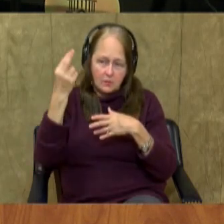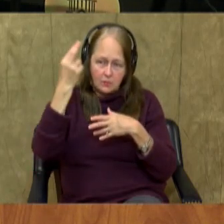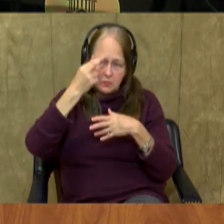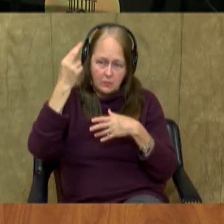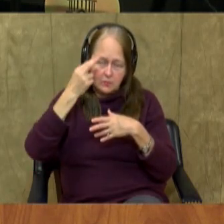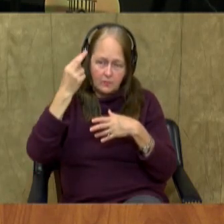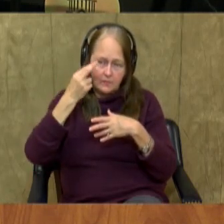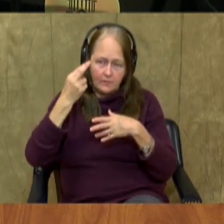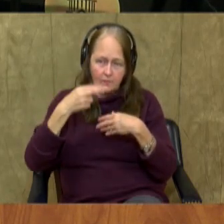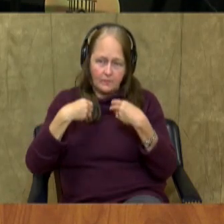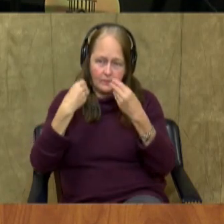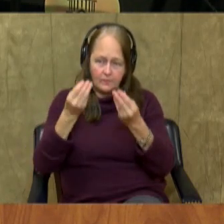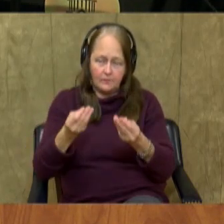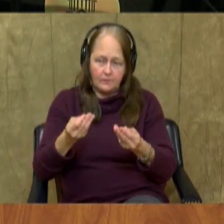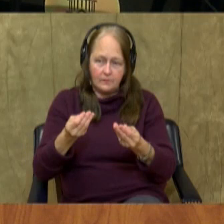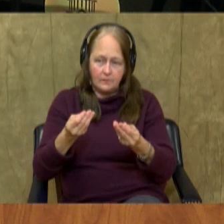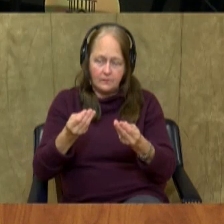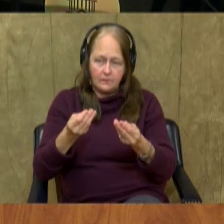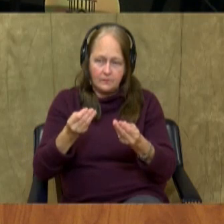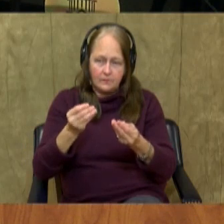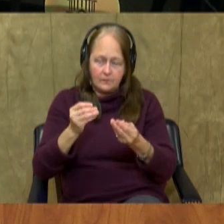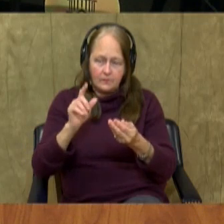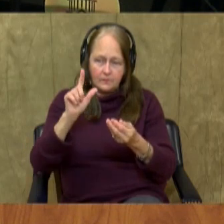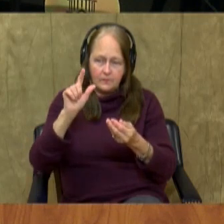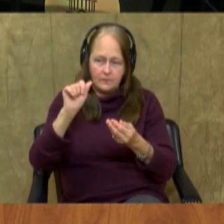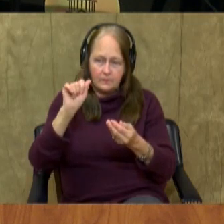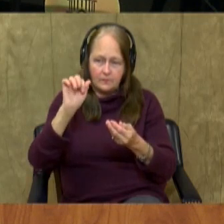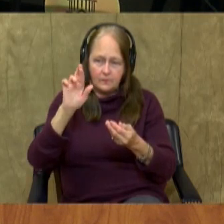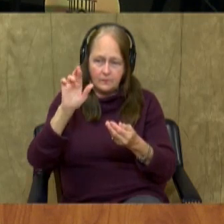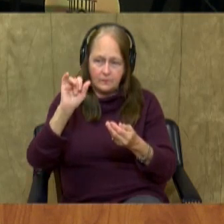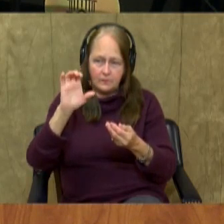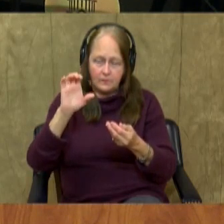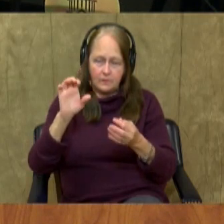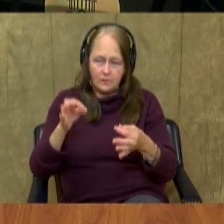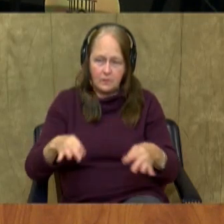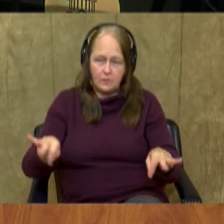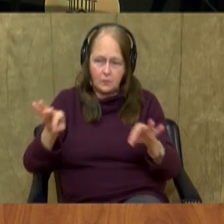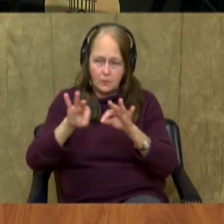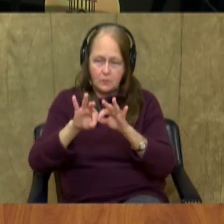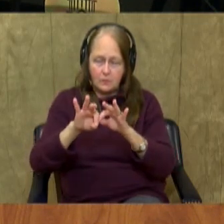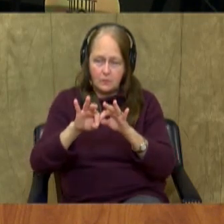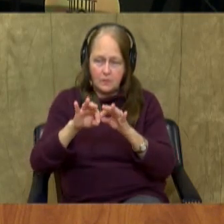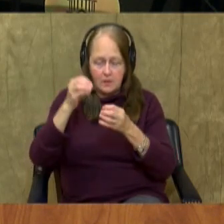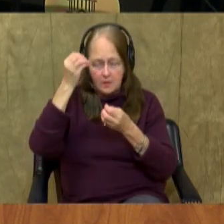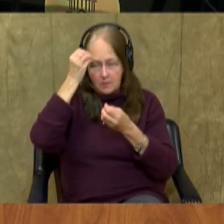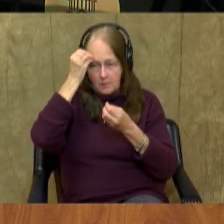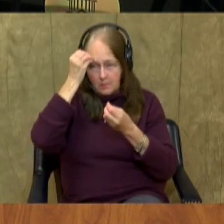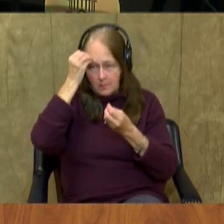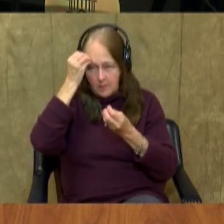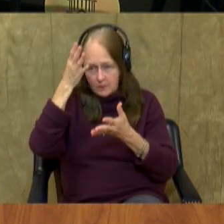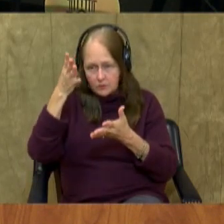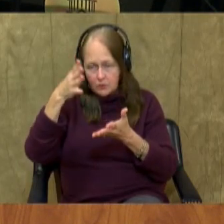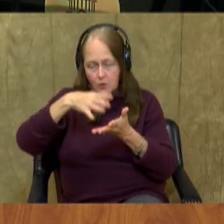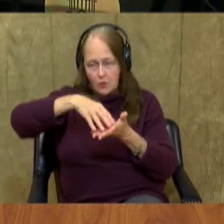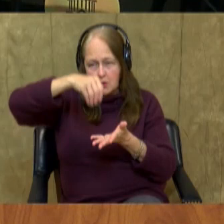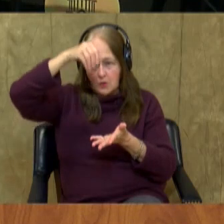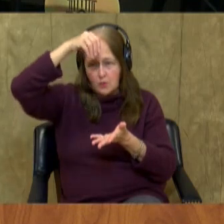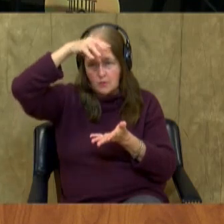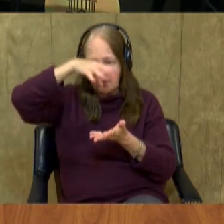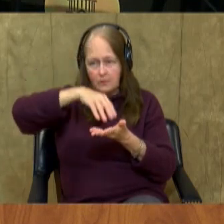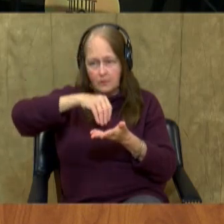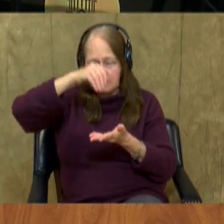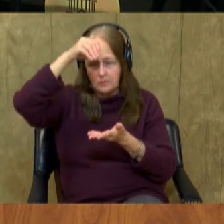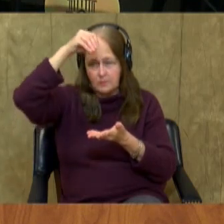gave is that the lyrics deal with important themes. They give messages. We're learning something from